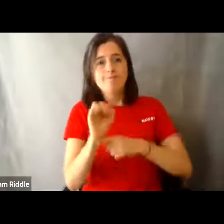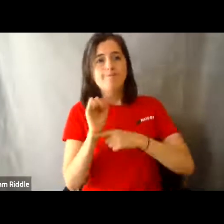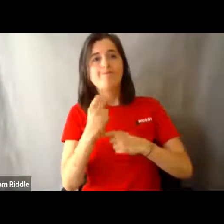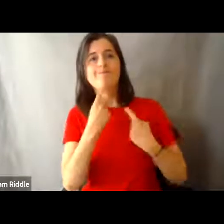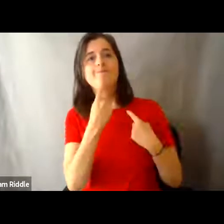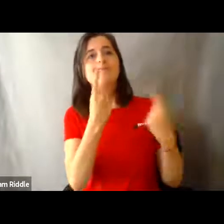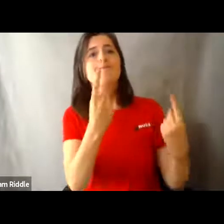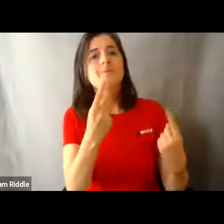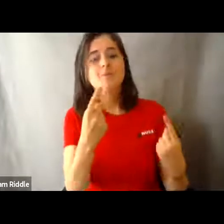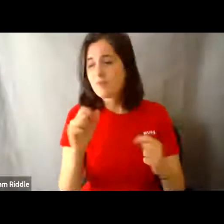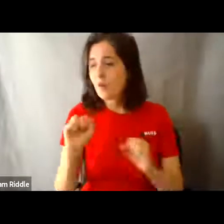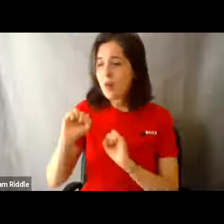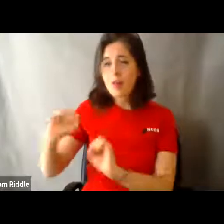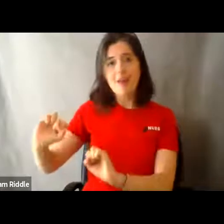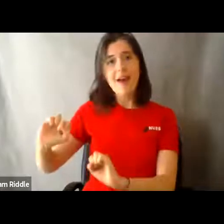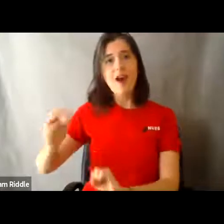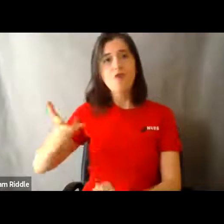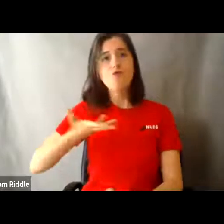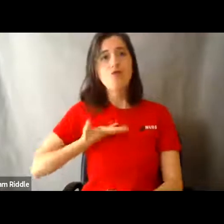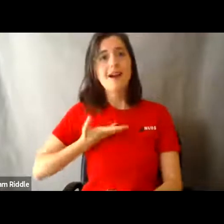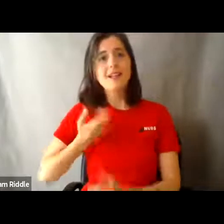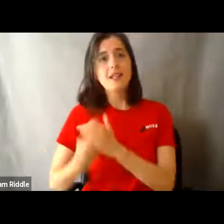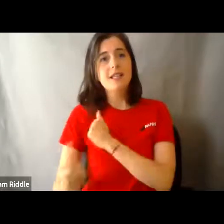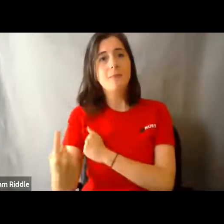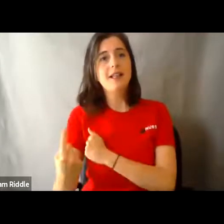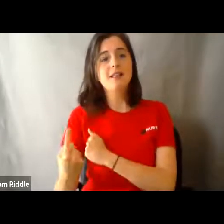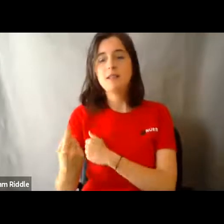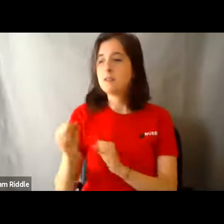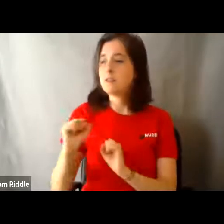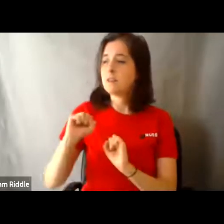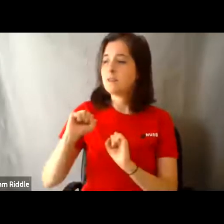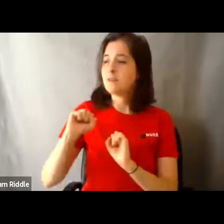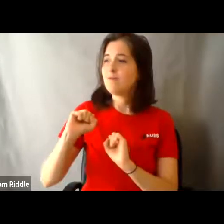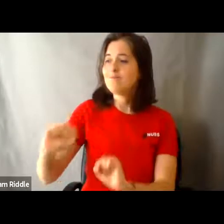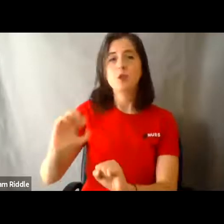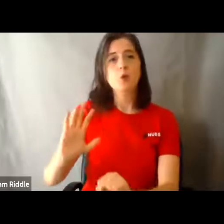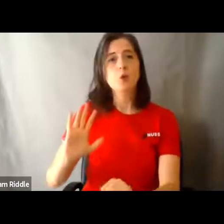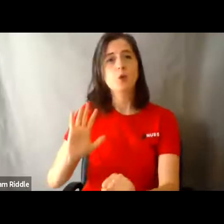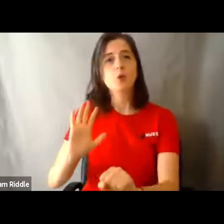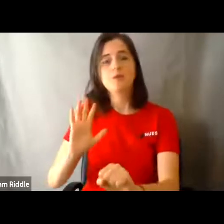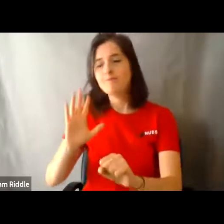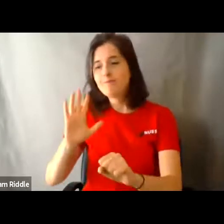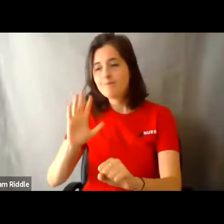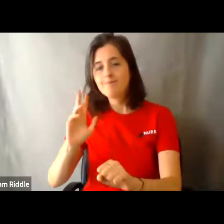right to independence. Please speak up against the blockade. Please